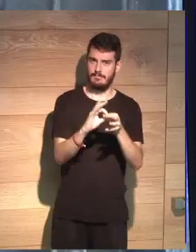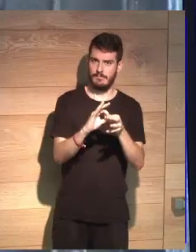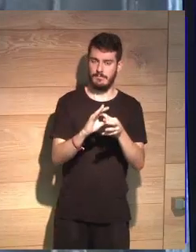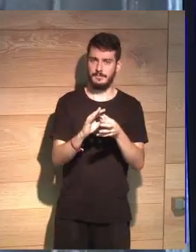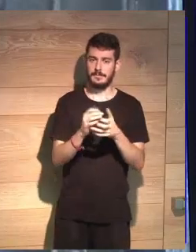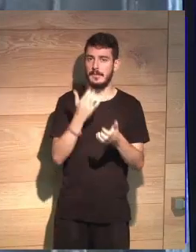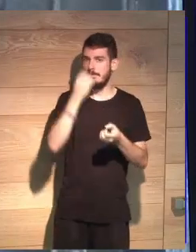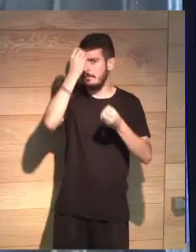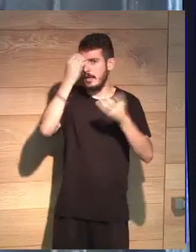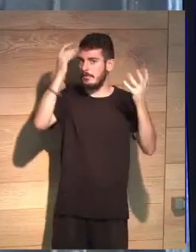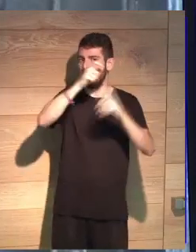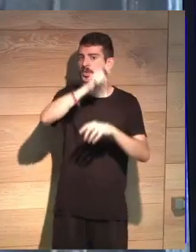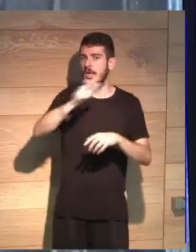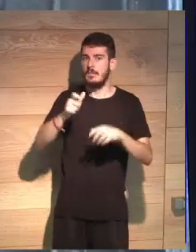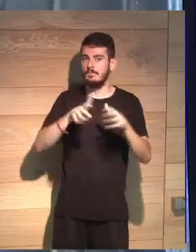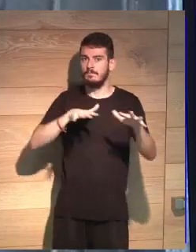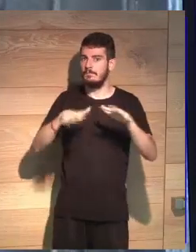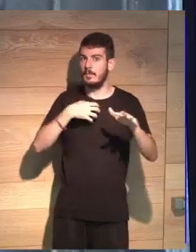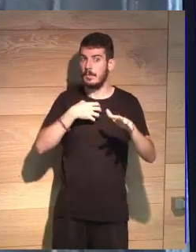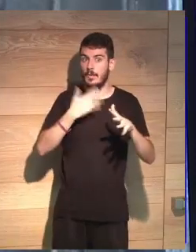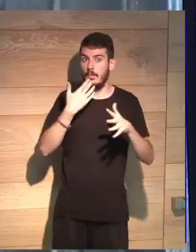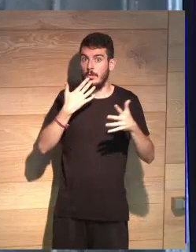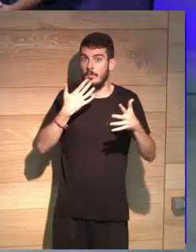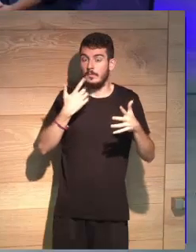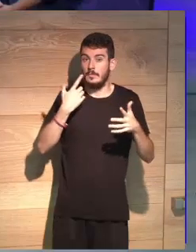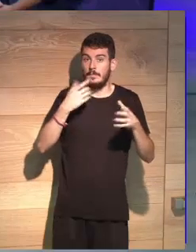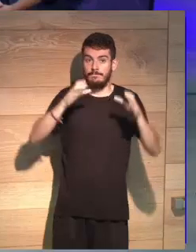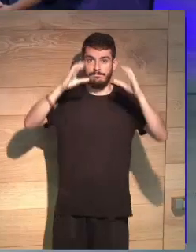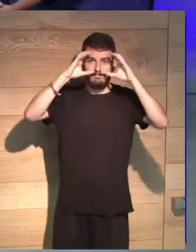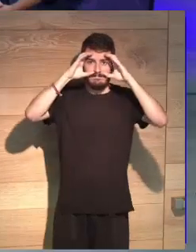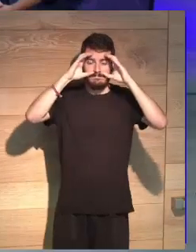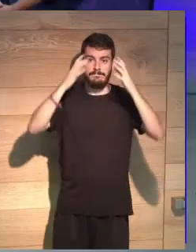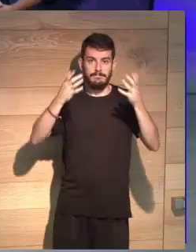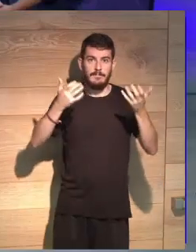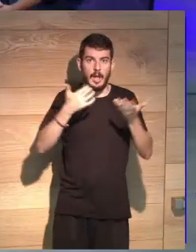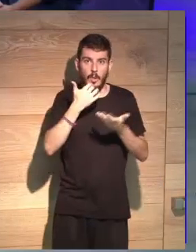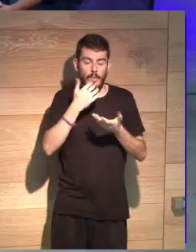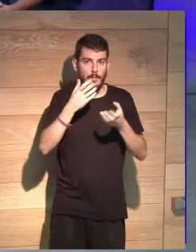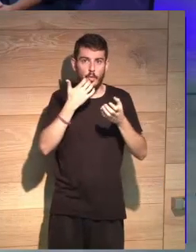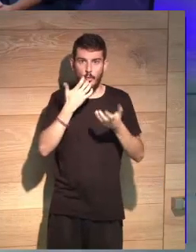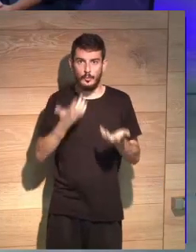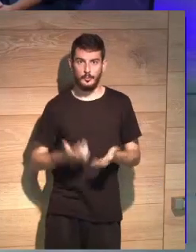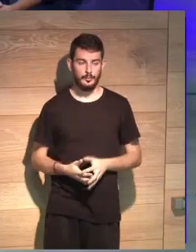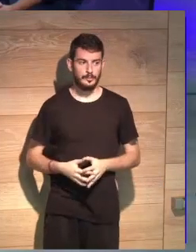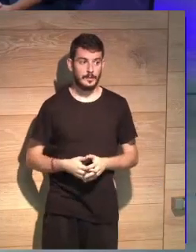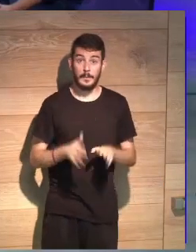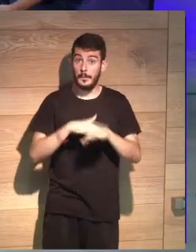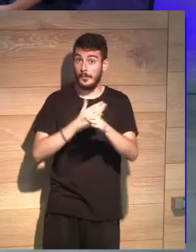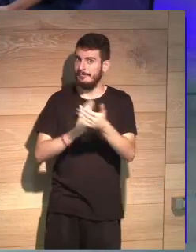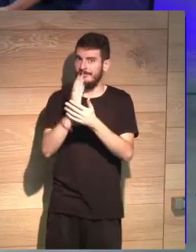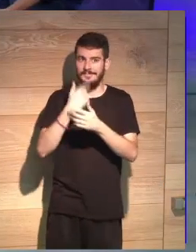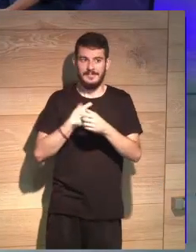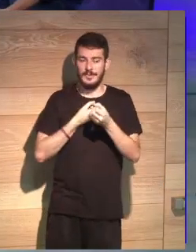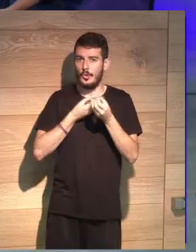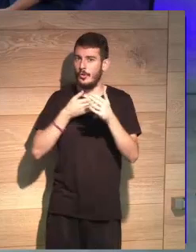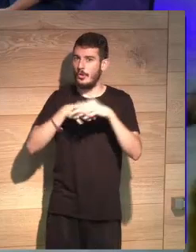can find in video games a way out. For instance, when they cannot move through a video game, they can